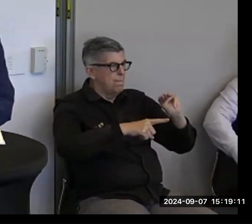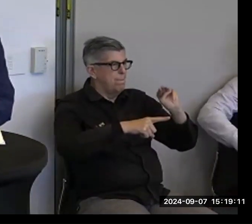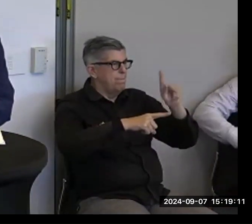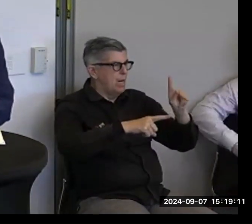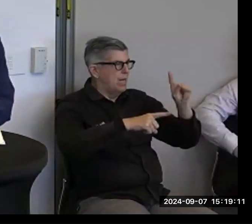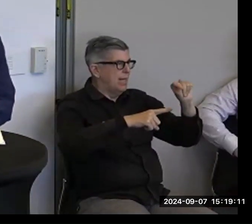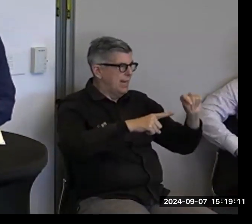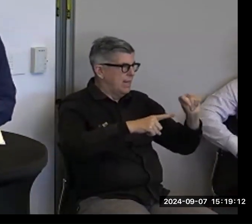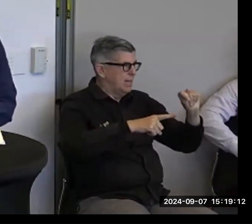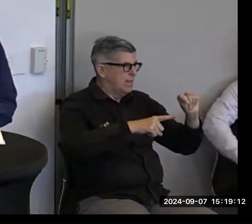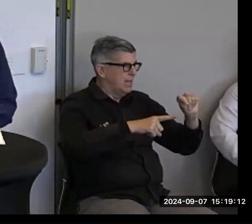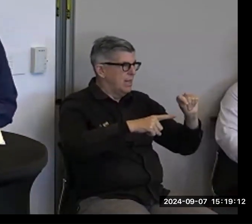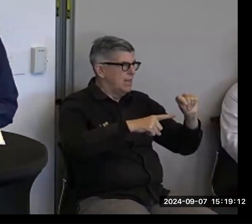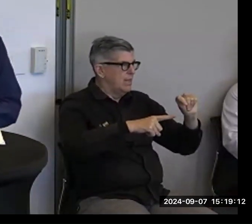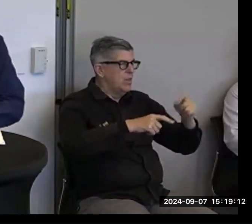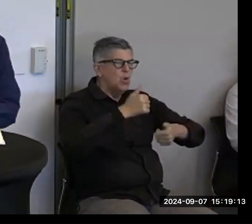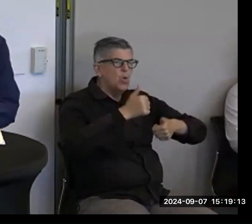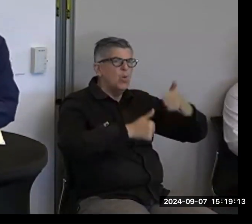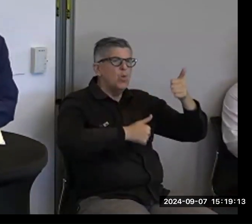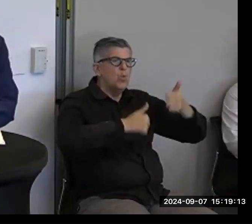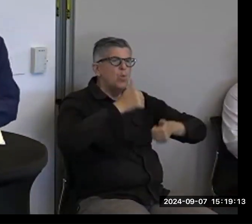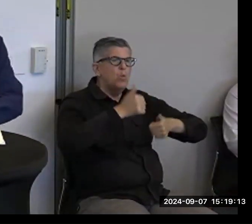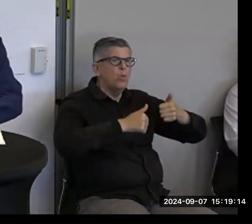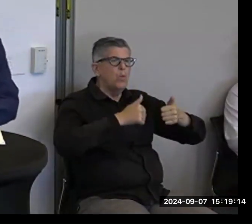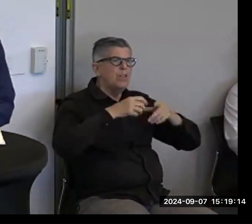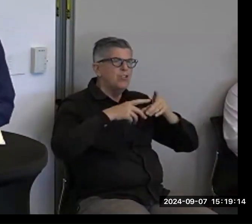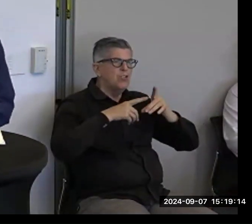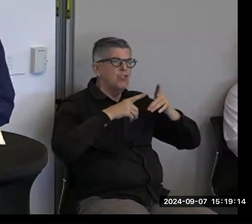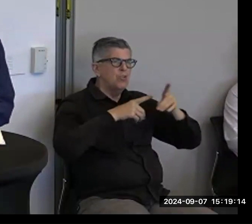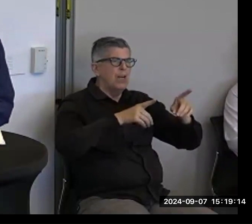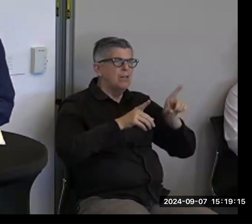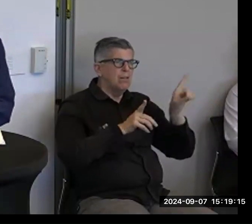And what direction is it going from 7th?